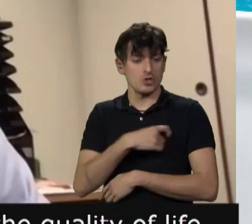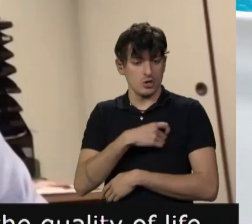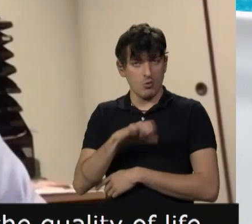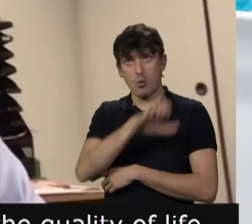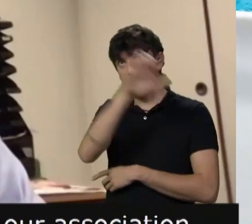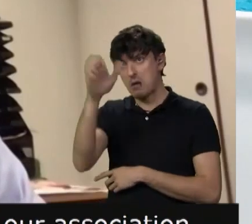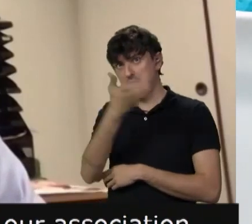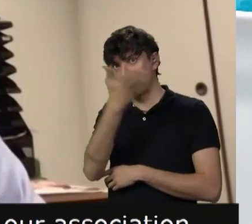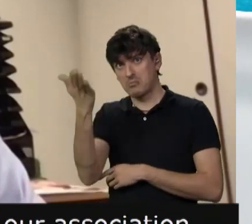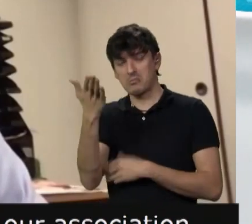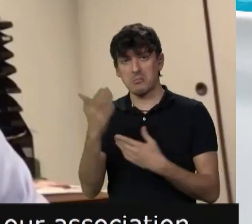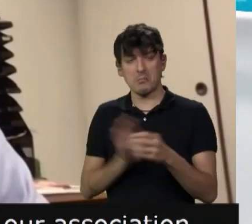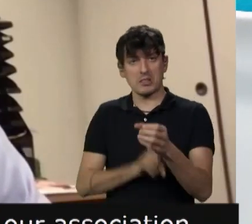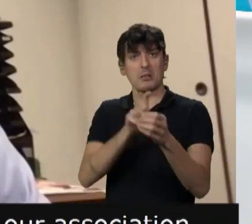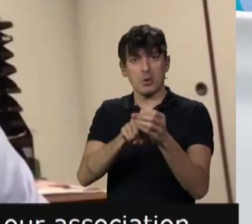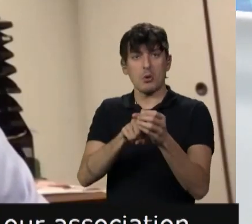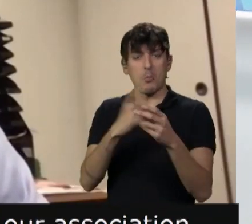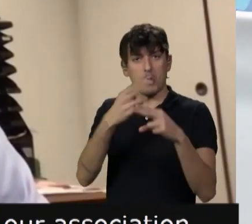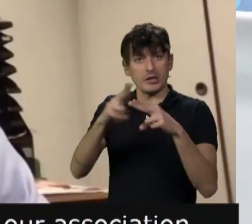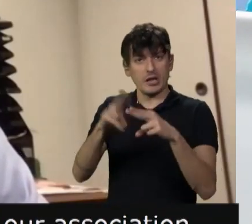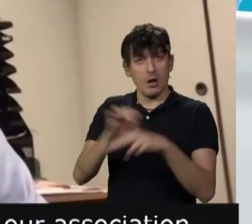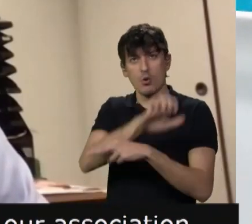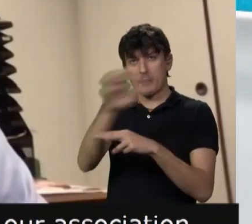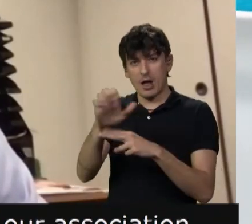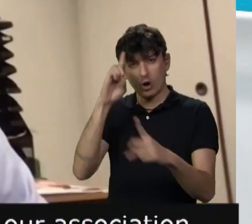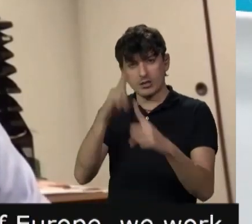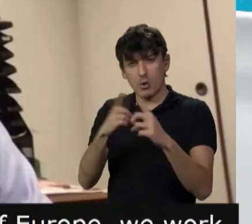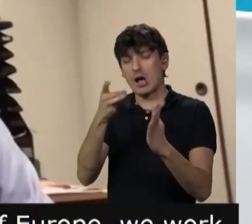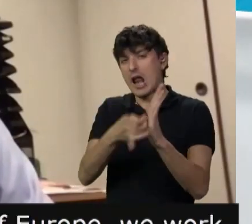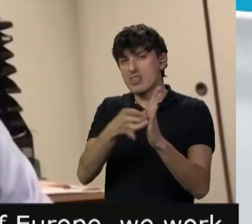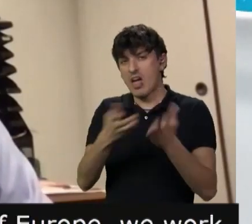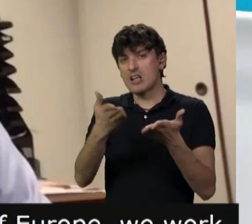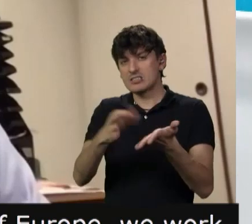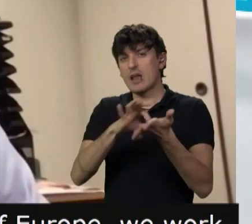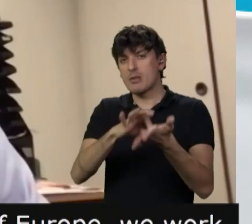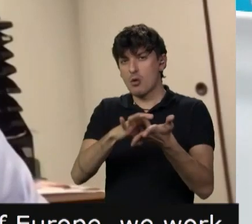Parliament, Council of Europe. We work in the development of European policies so that people